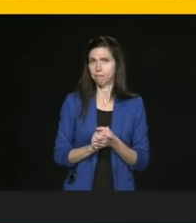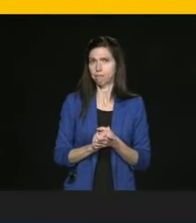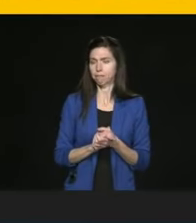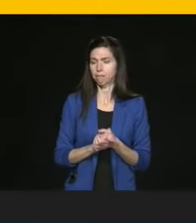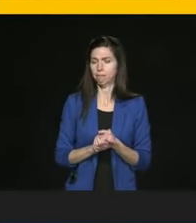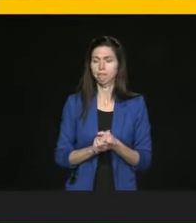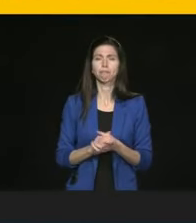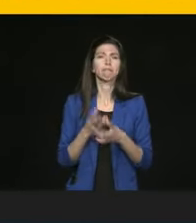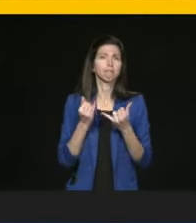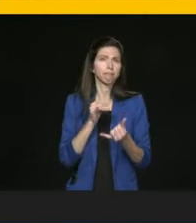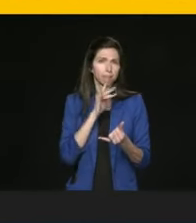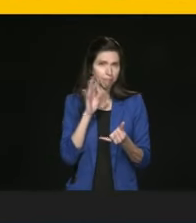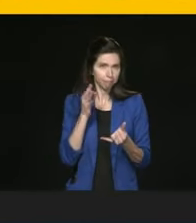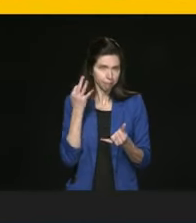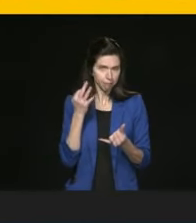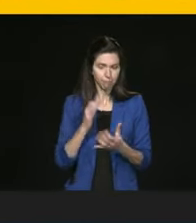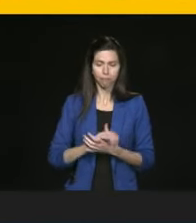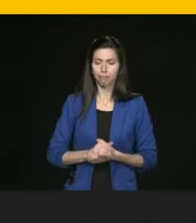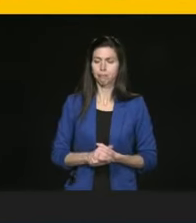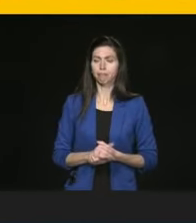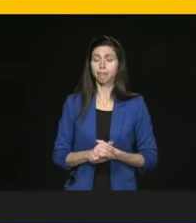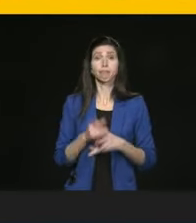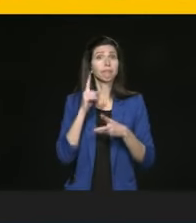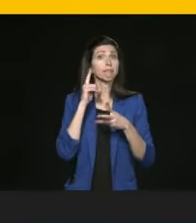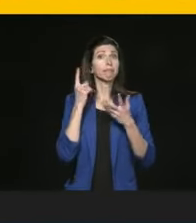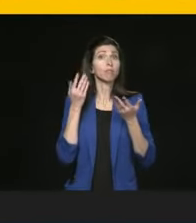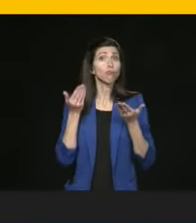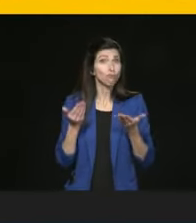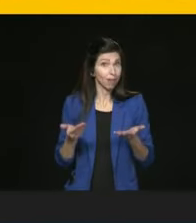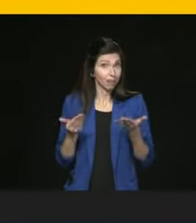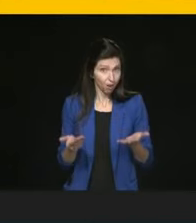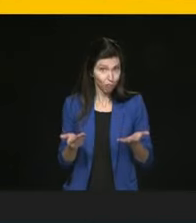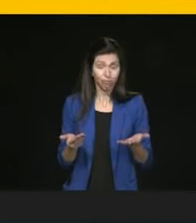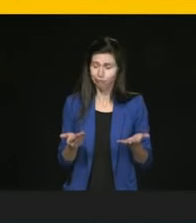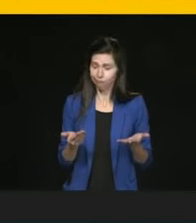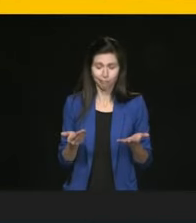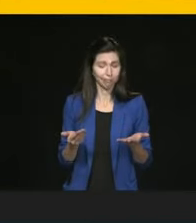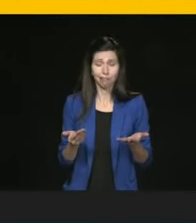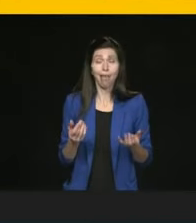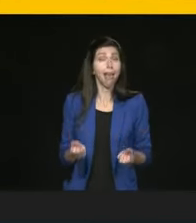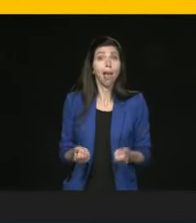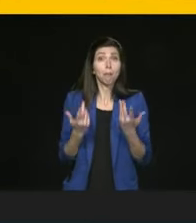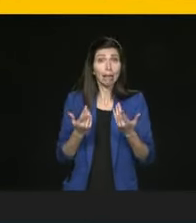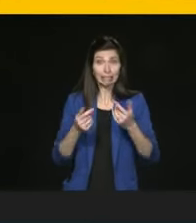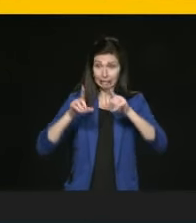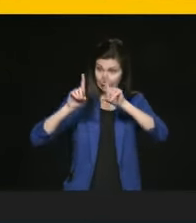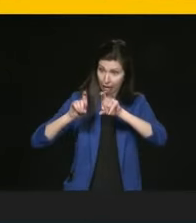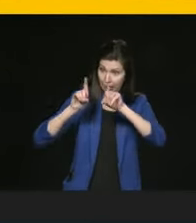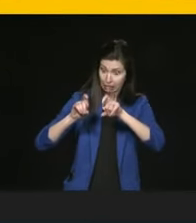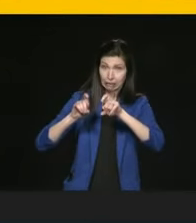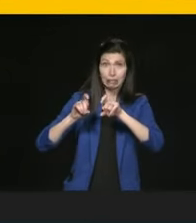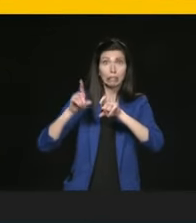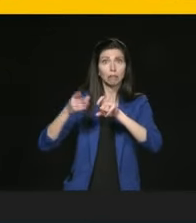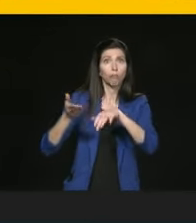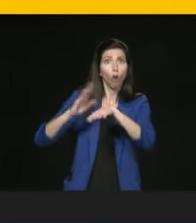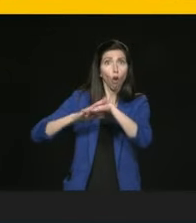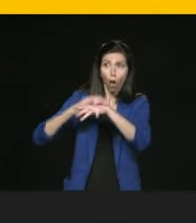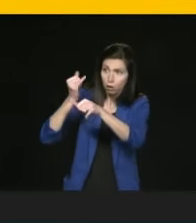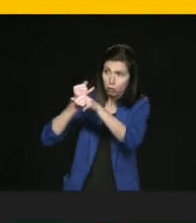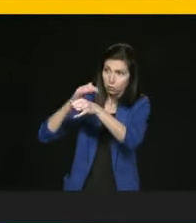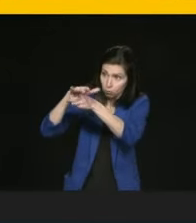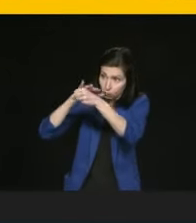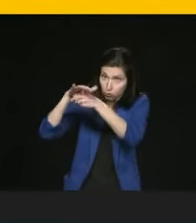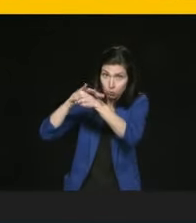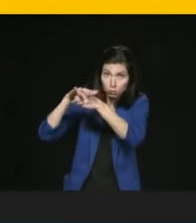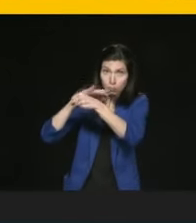know how many tests have been administered off reserve for Indigenous peoples. This is because one doesn't